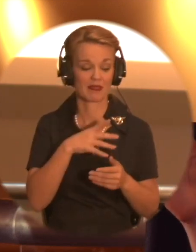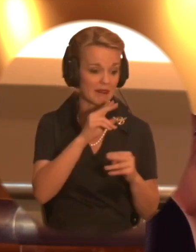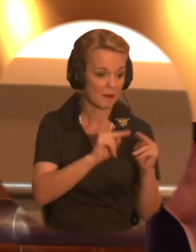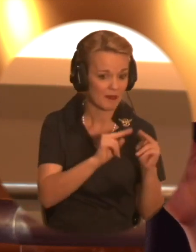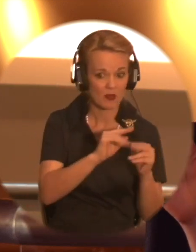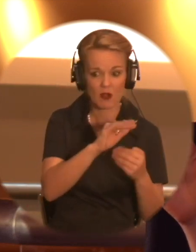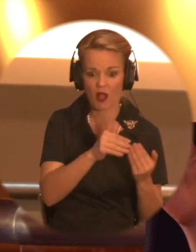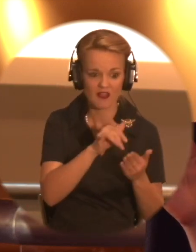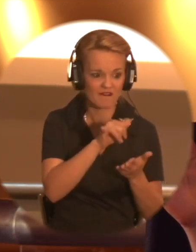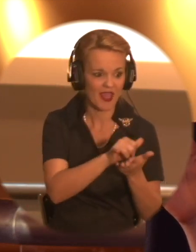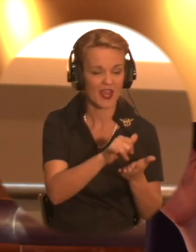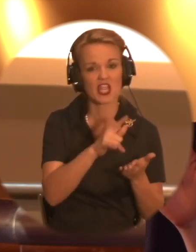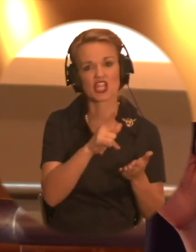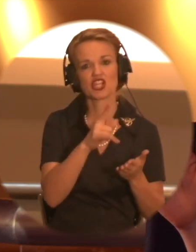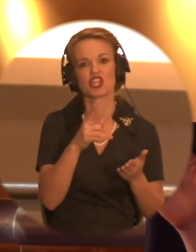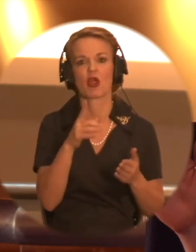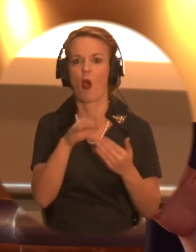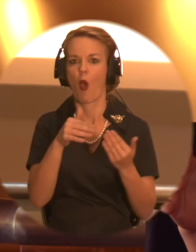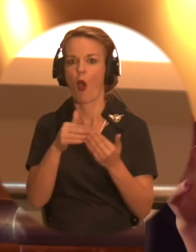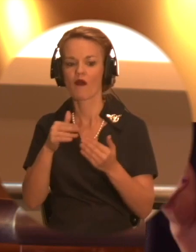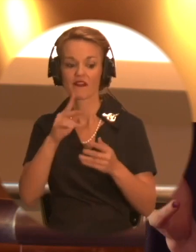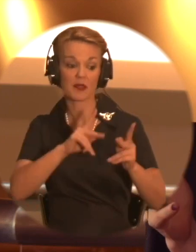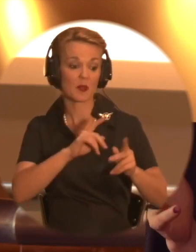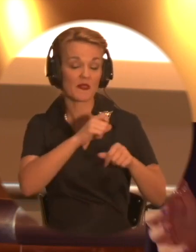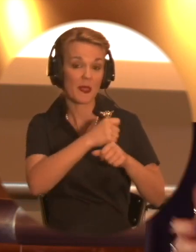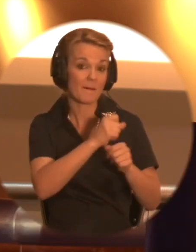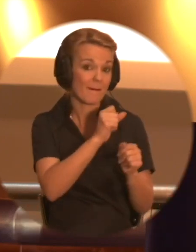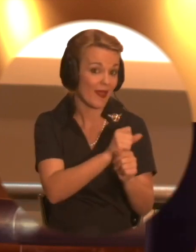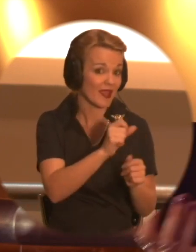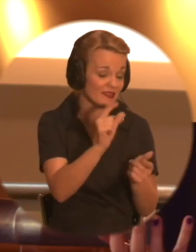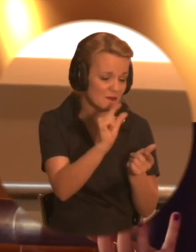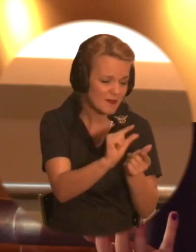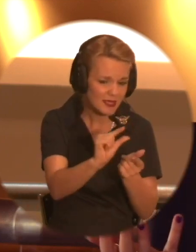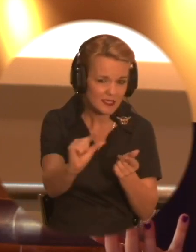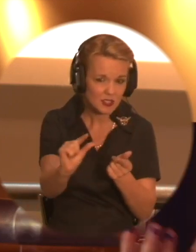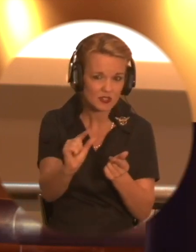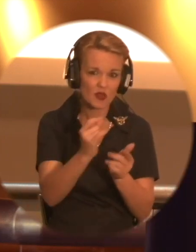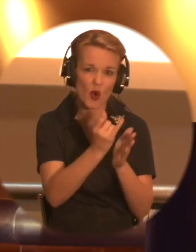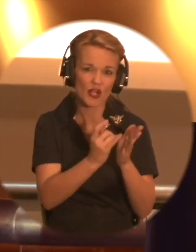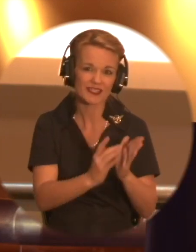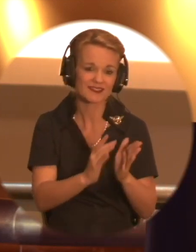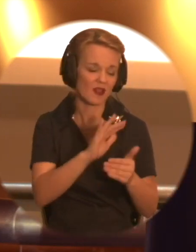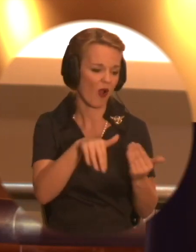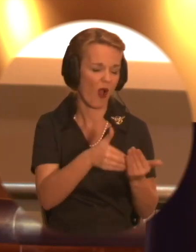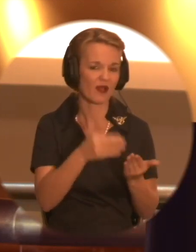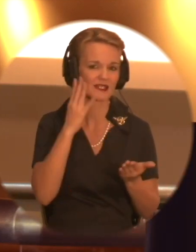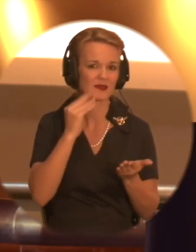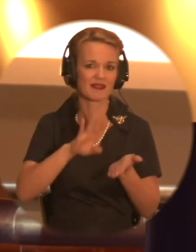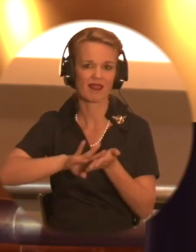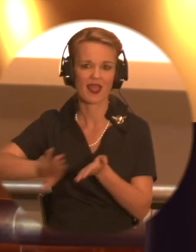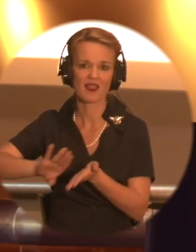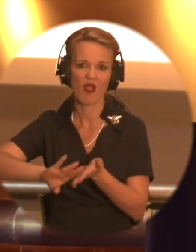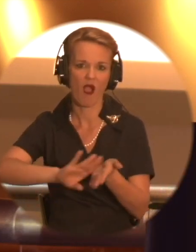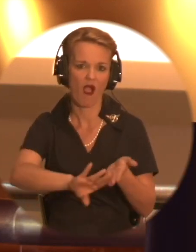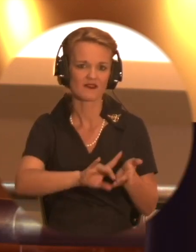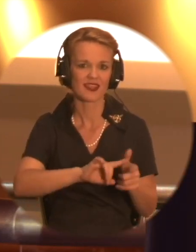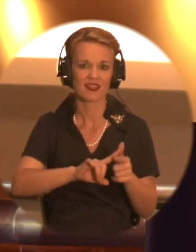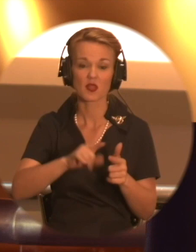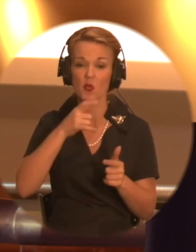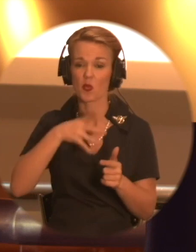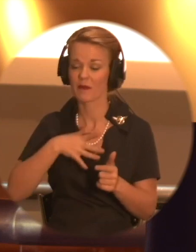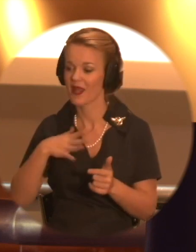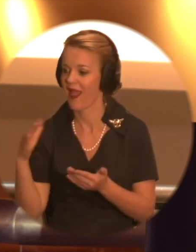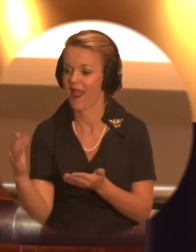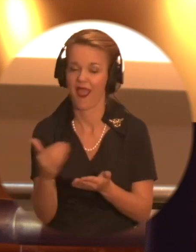employed all of the artists that had been laid off so that they could be able to feed their families. And it's like, how cool is that? And then I went to the Neon Museum